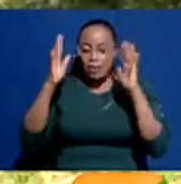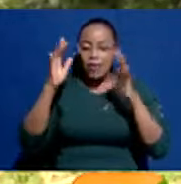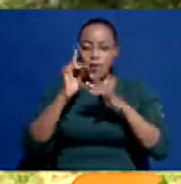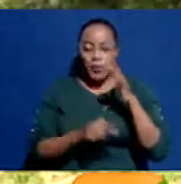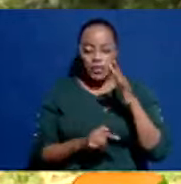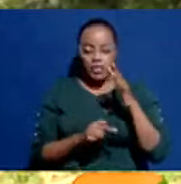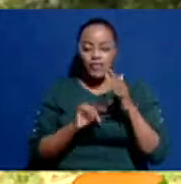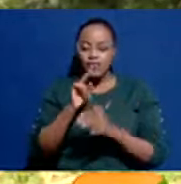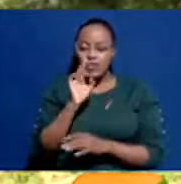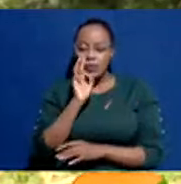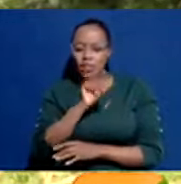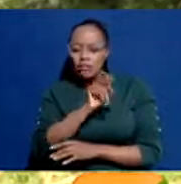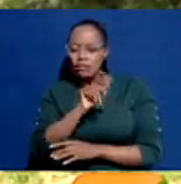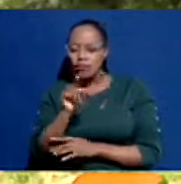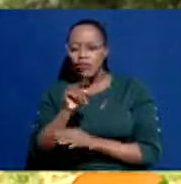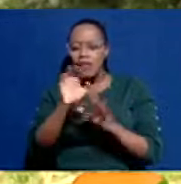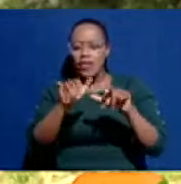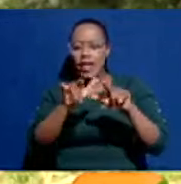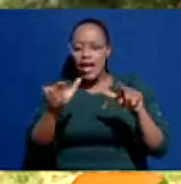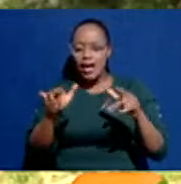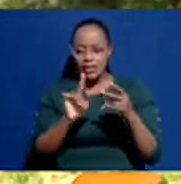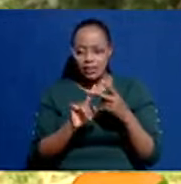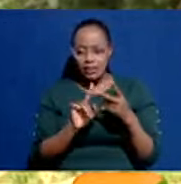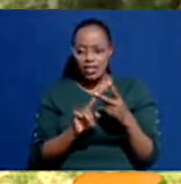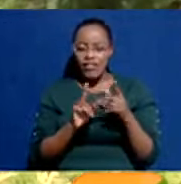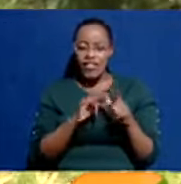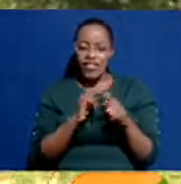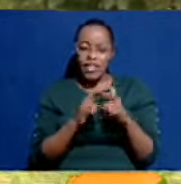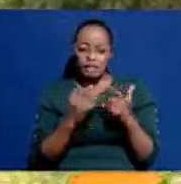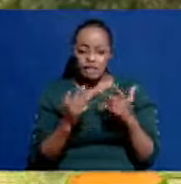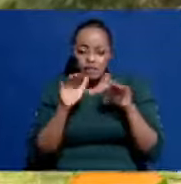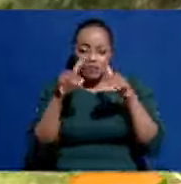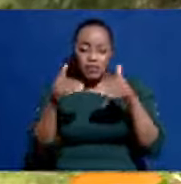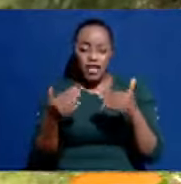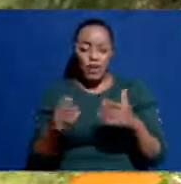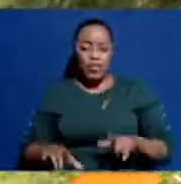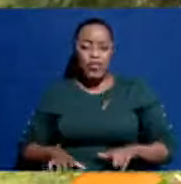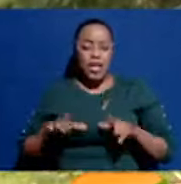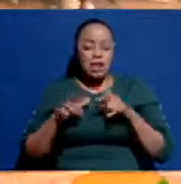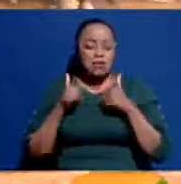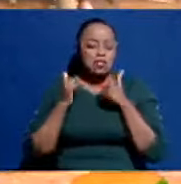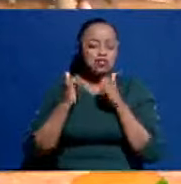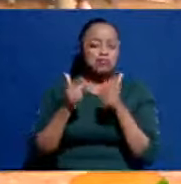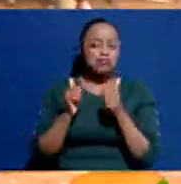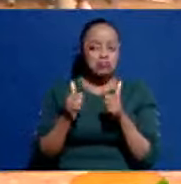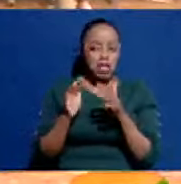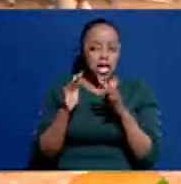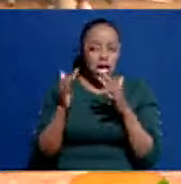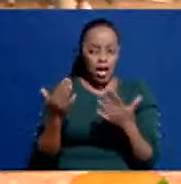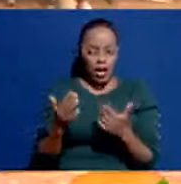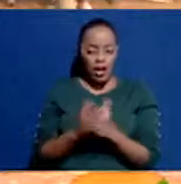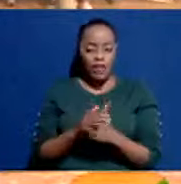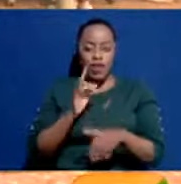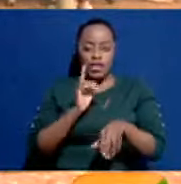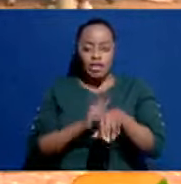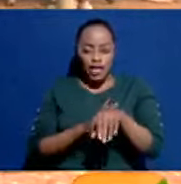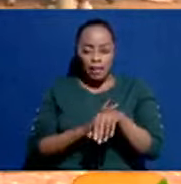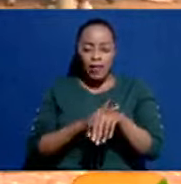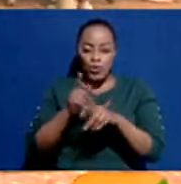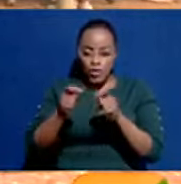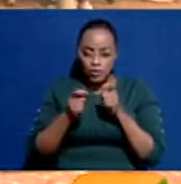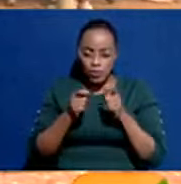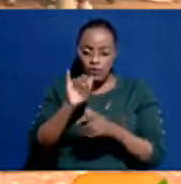kuangalia bari ya mashamba na vile anavyoishi vizuri. Sasa ukiuliza wewe